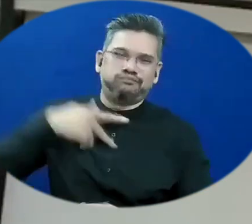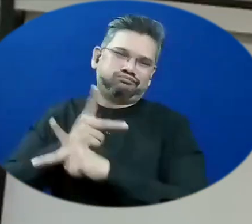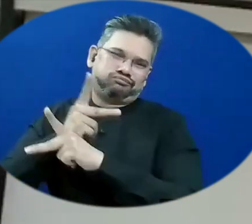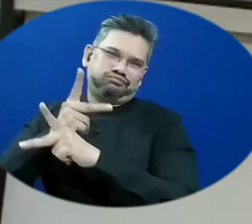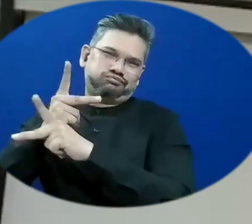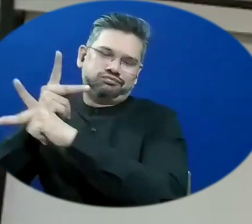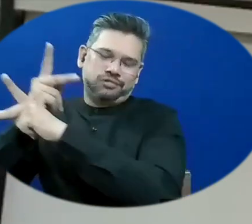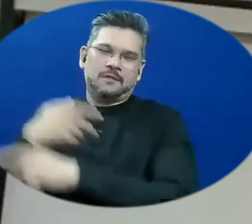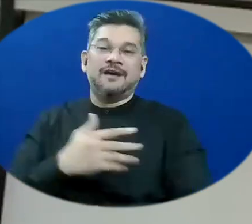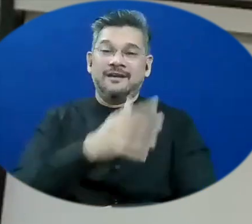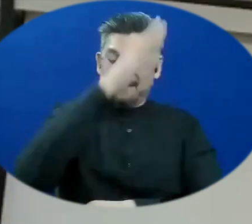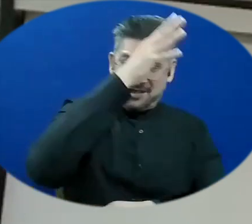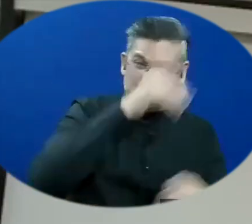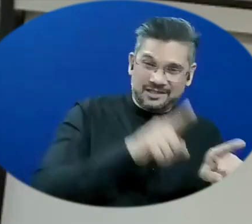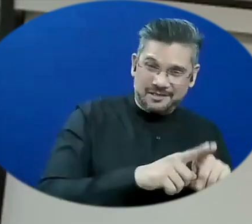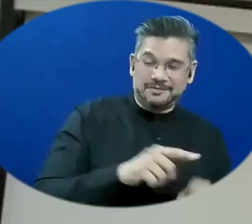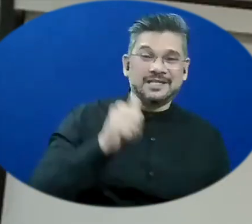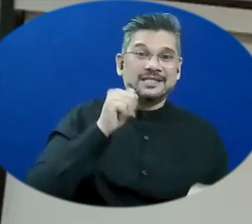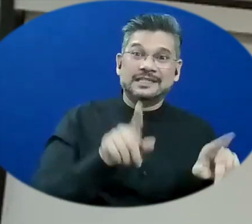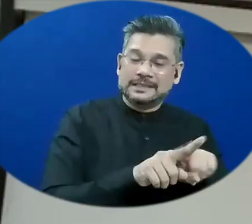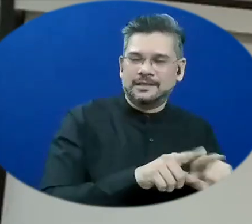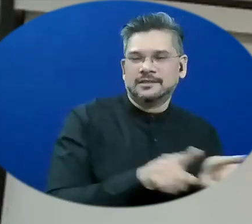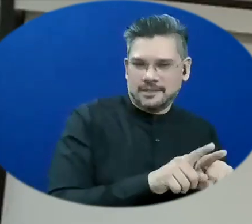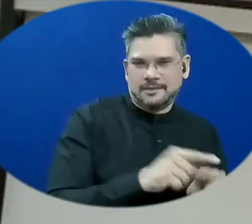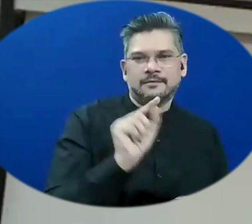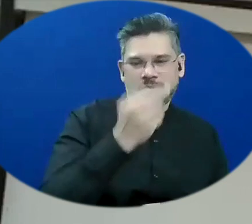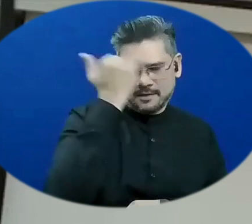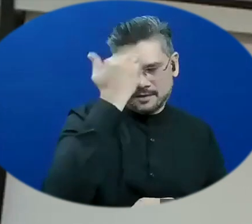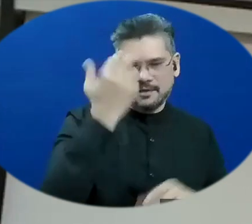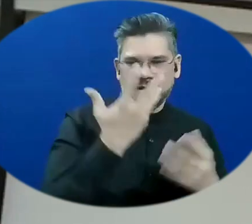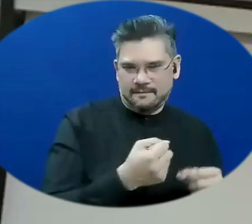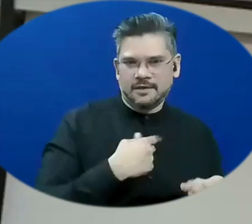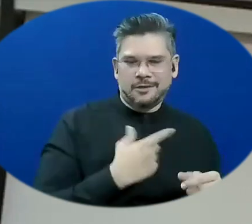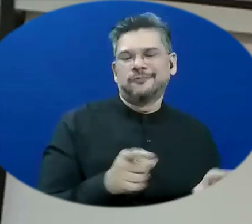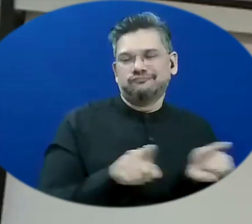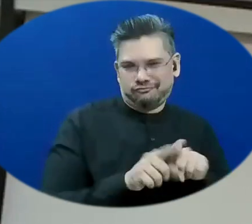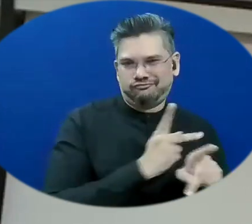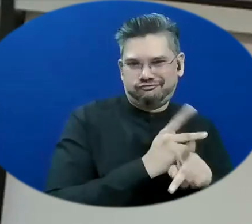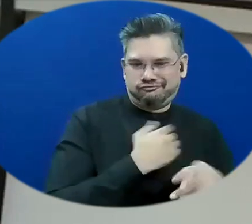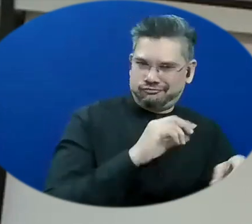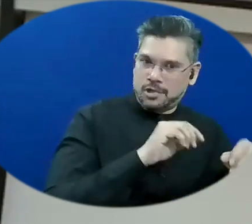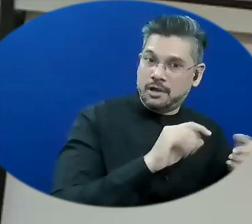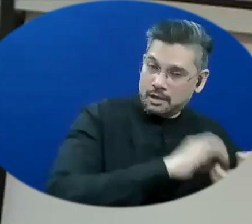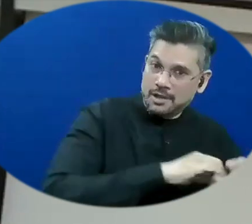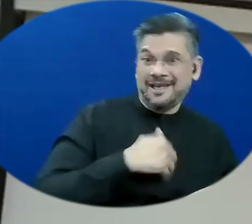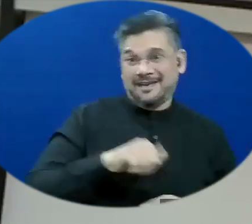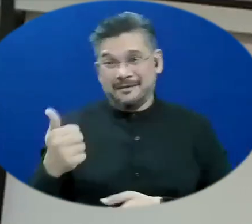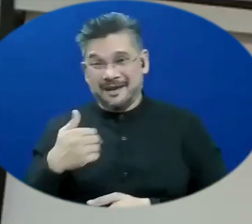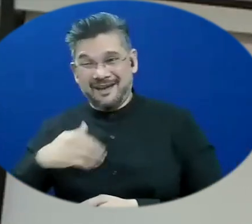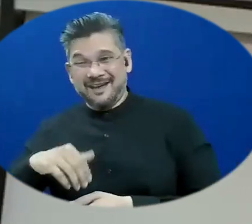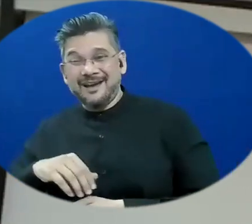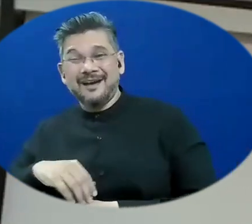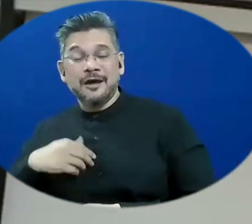They lived with it, and I was their care partners. My youngest brother also had Lewy body dementia. However,